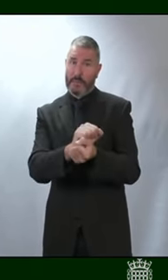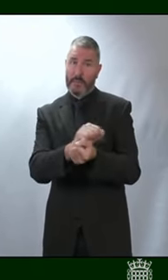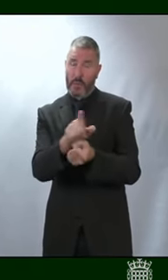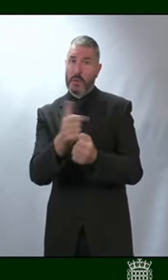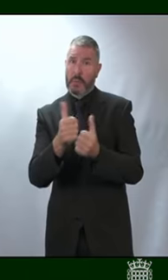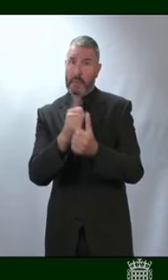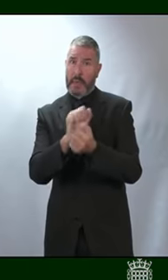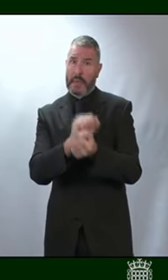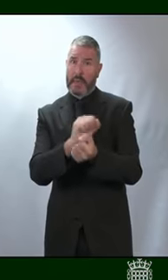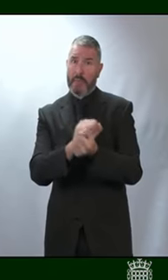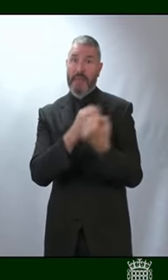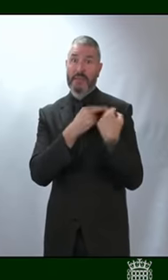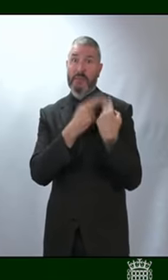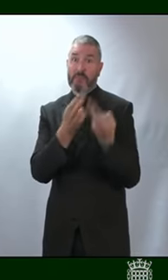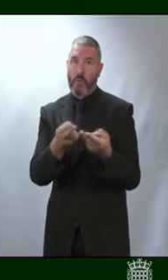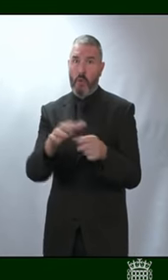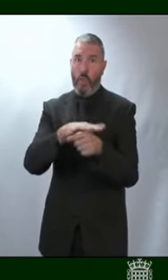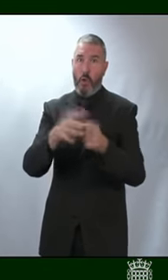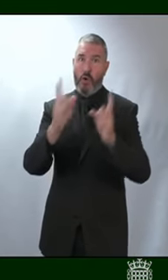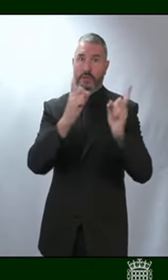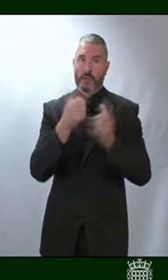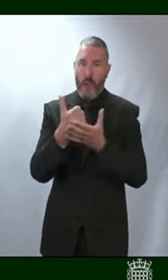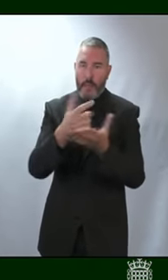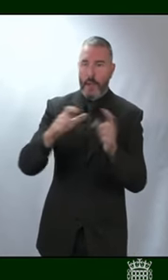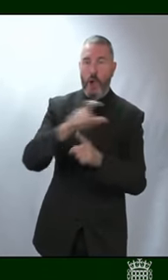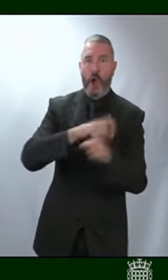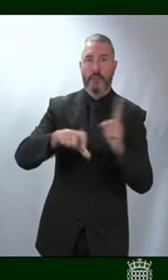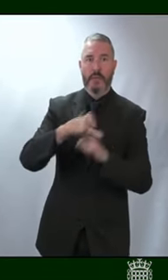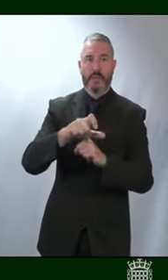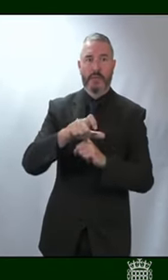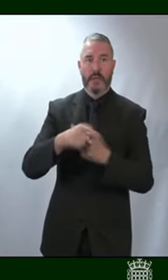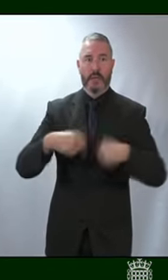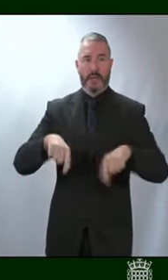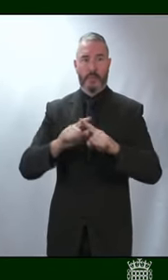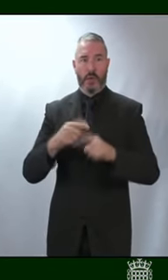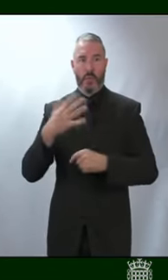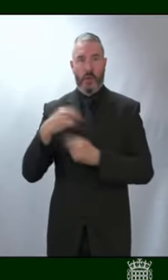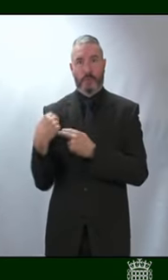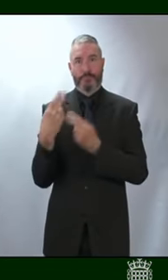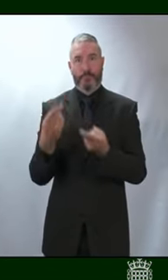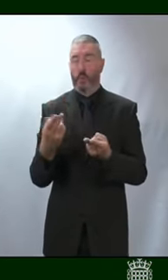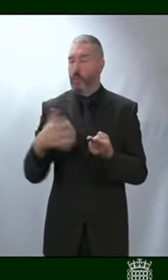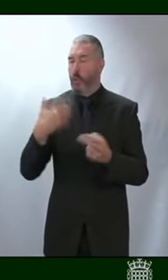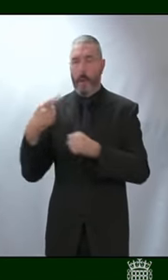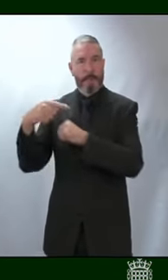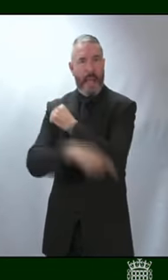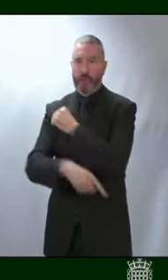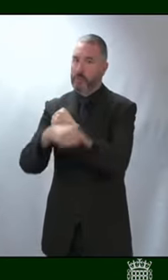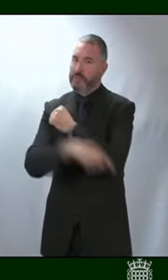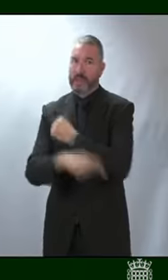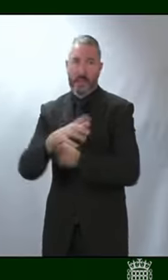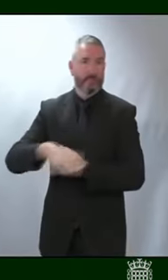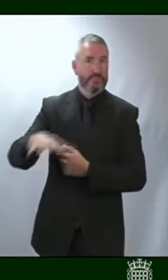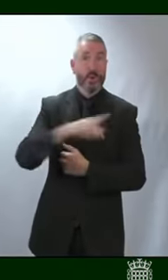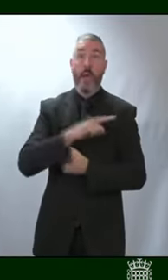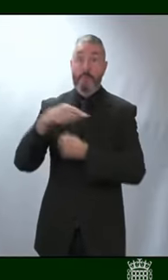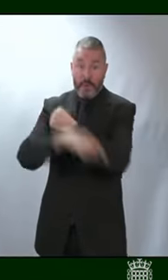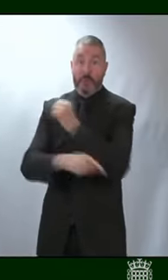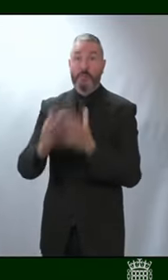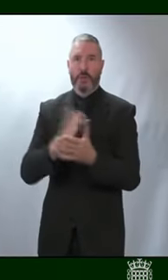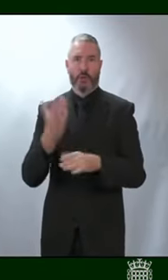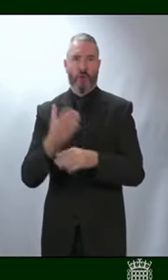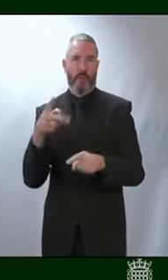devolved authorities to help local economies, and suspending air passenger duty to stave off bankruptcies and save jobs? Well,